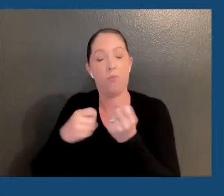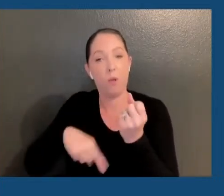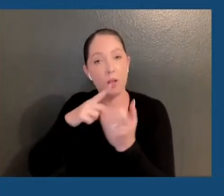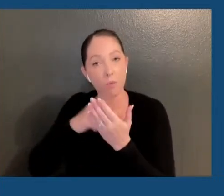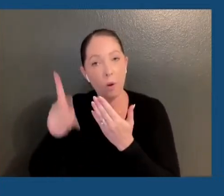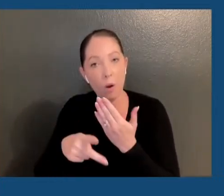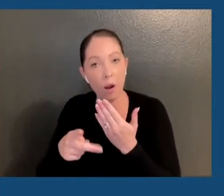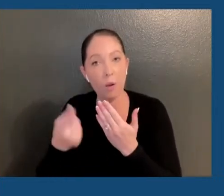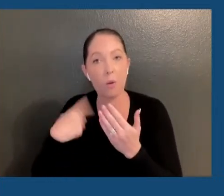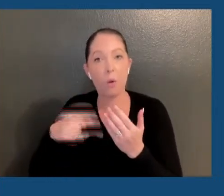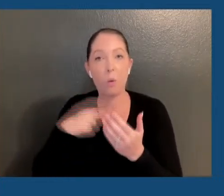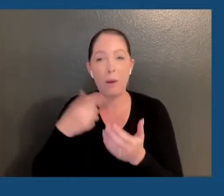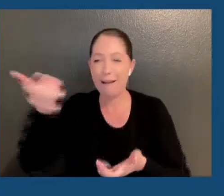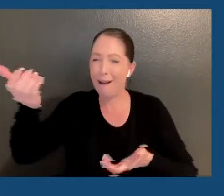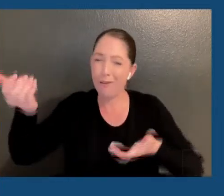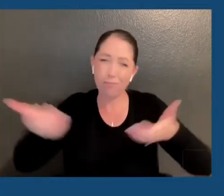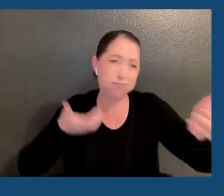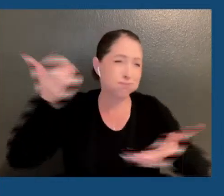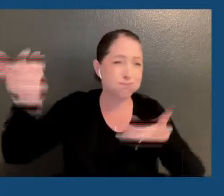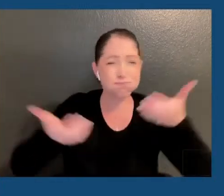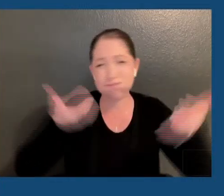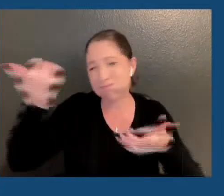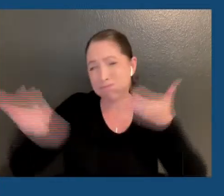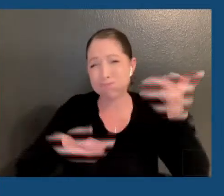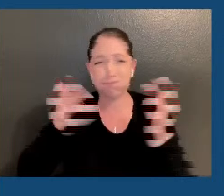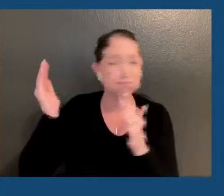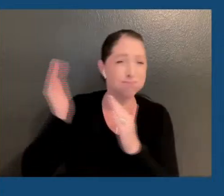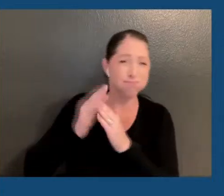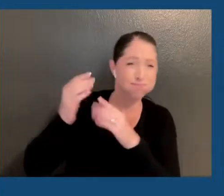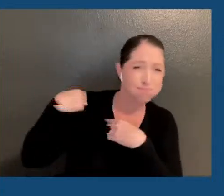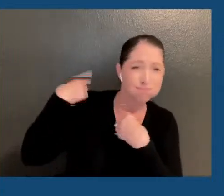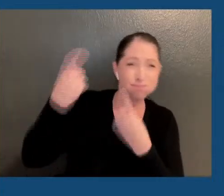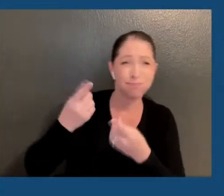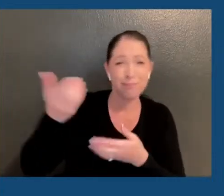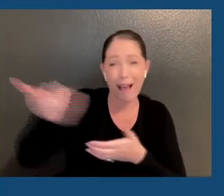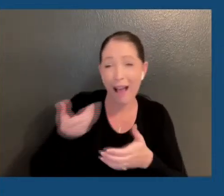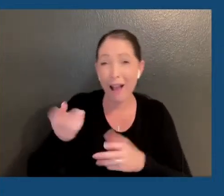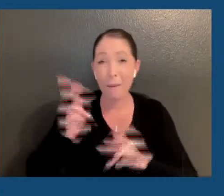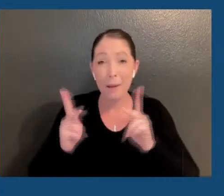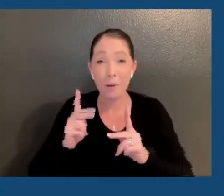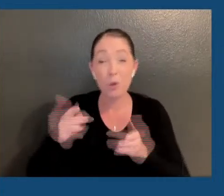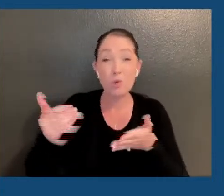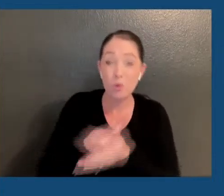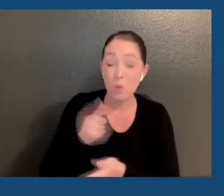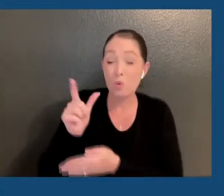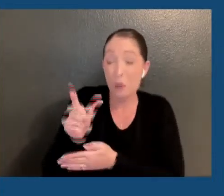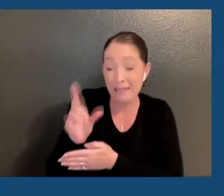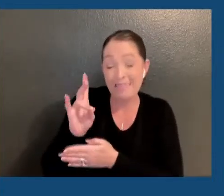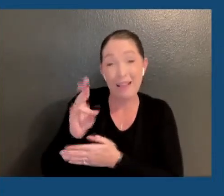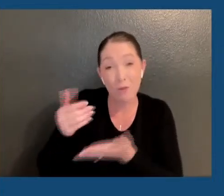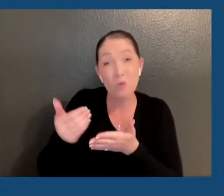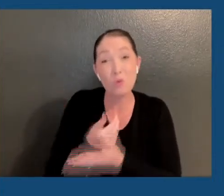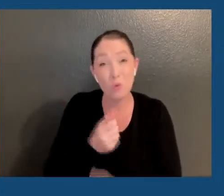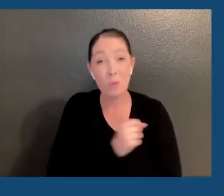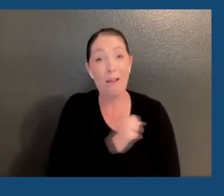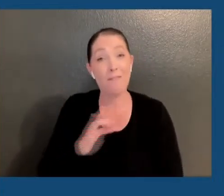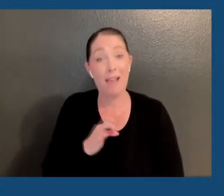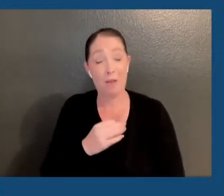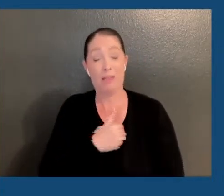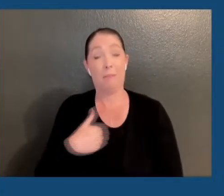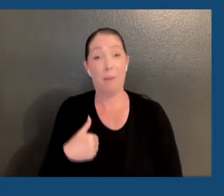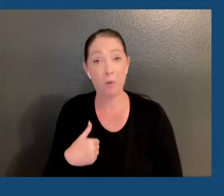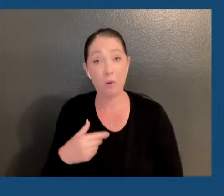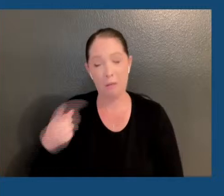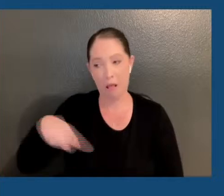cluster hire in the university's history, bringing on 27 new faculty members with AI